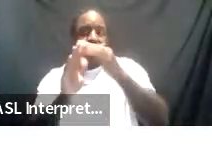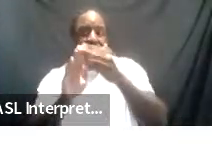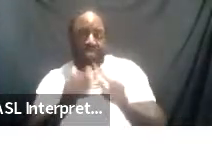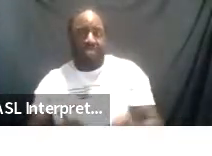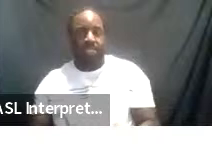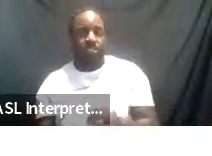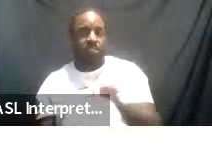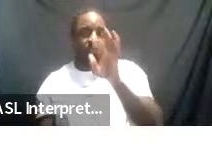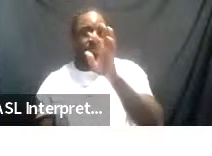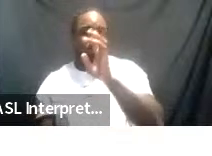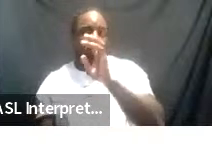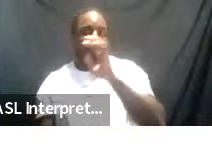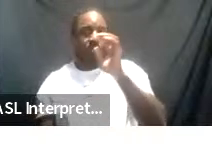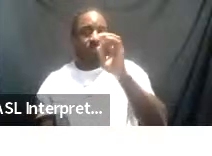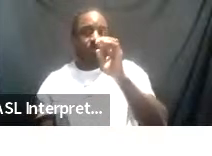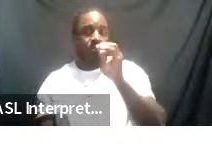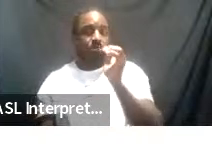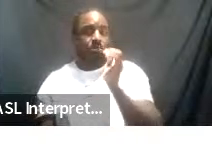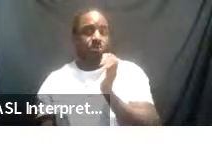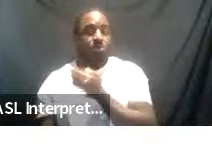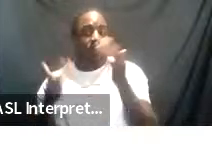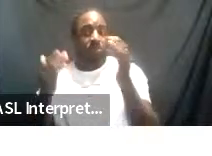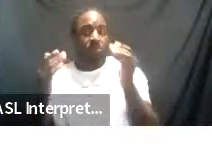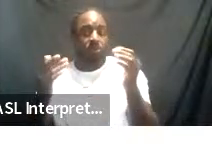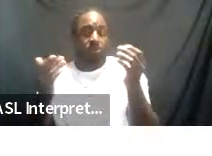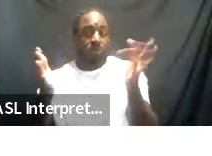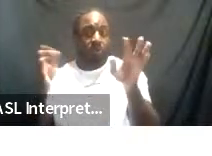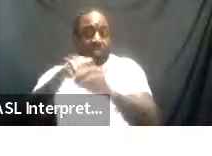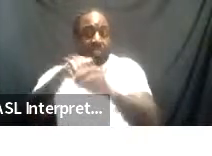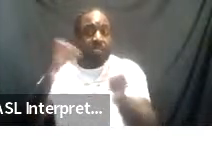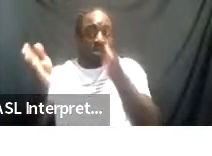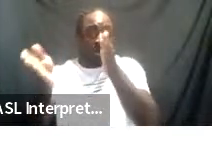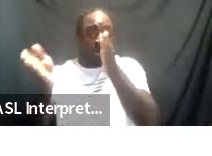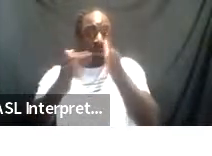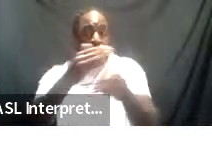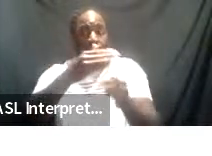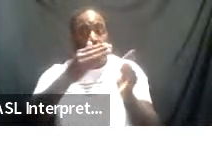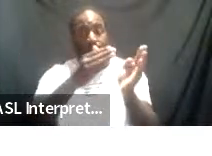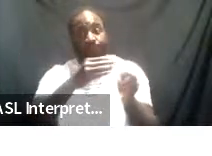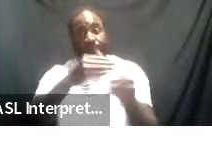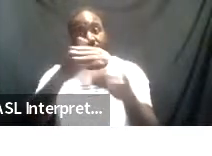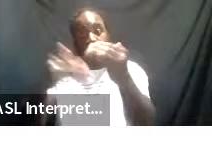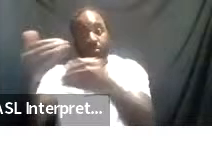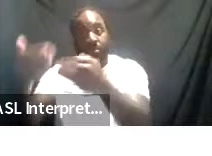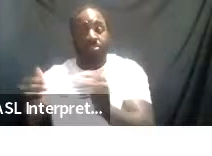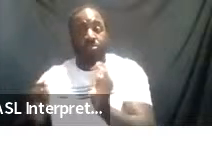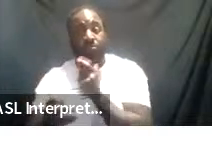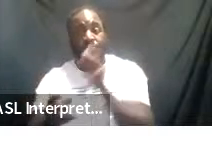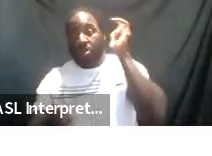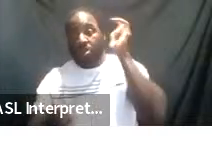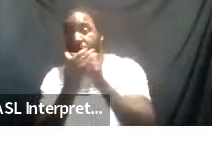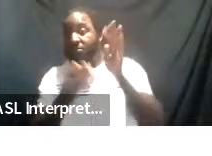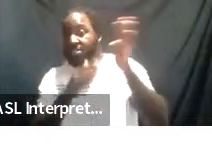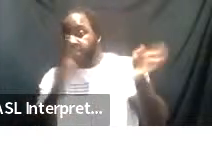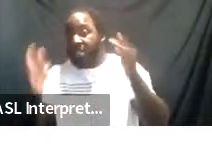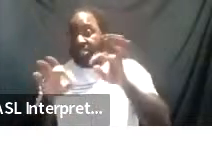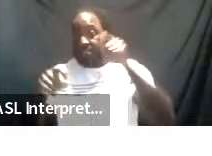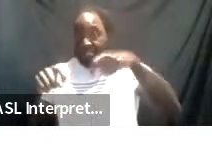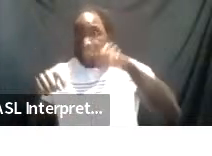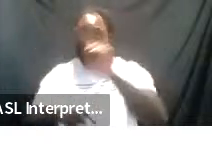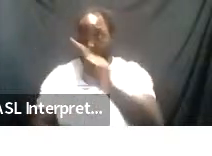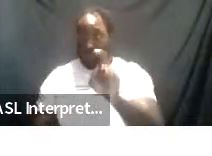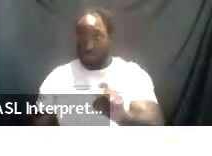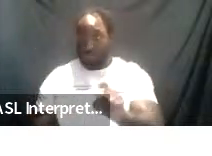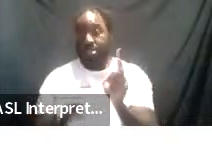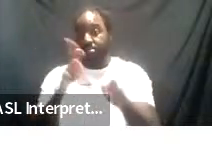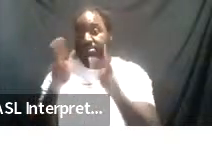that, we've already in the process, we've heard a lot of concerns from both sides of this question. People who,